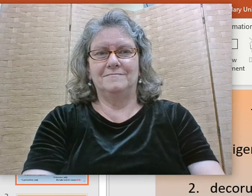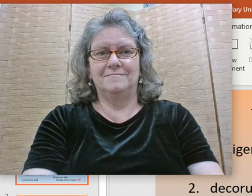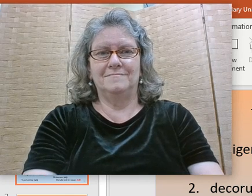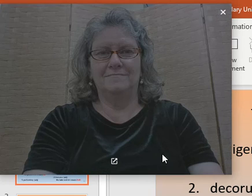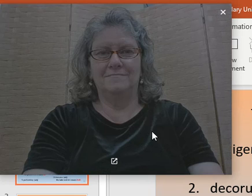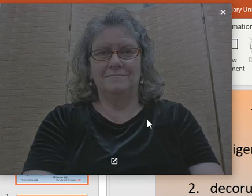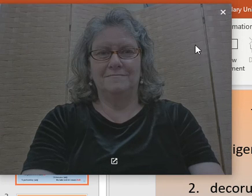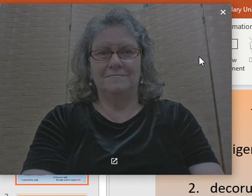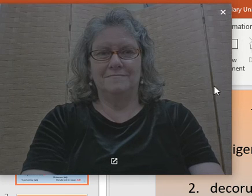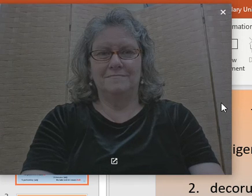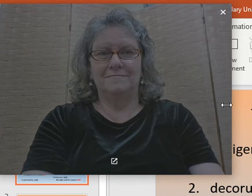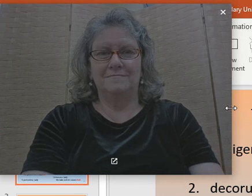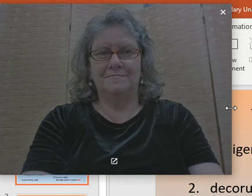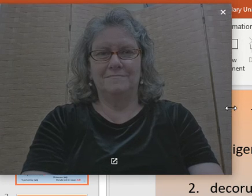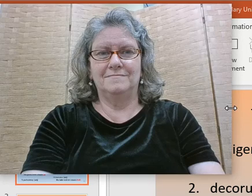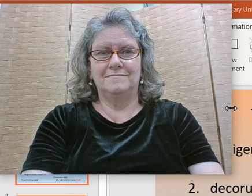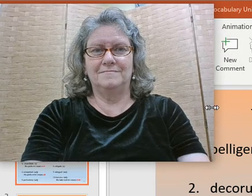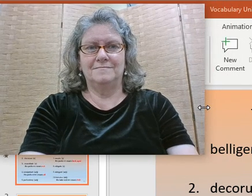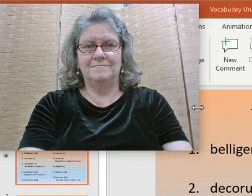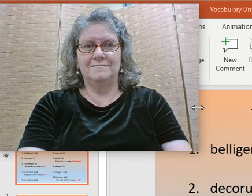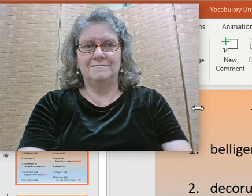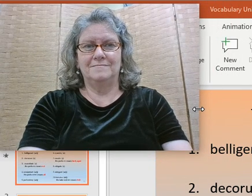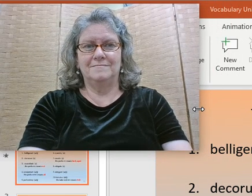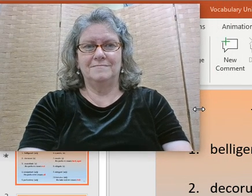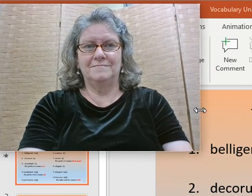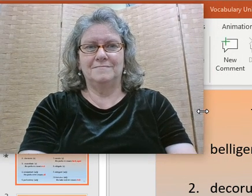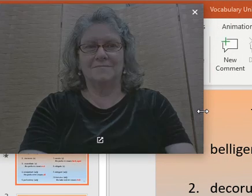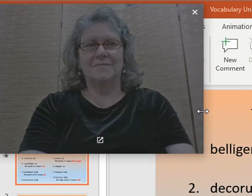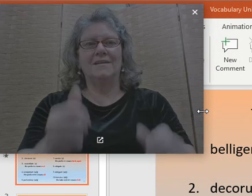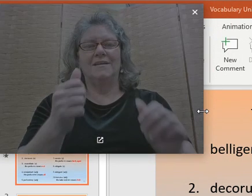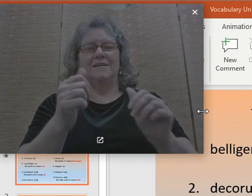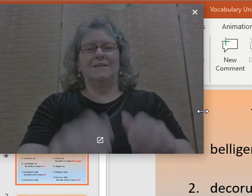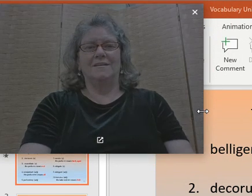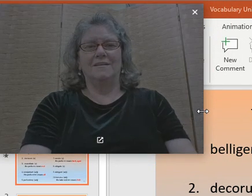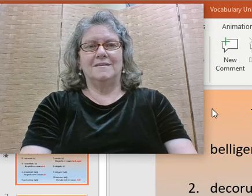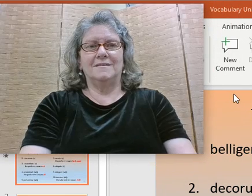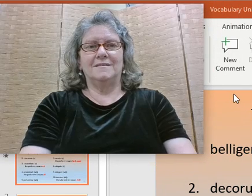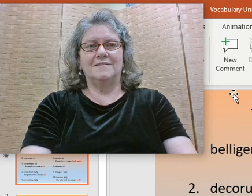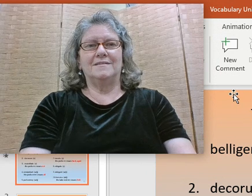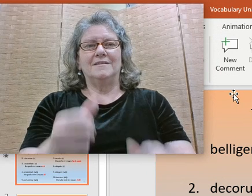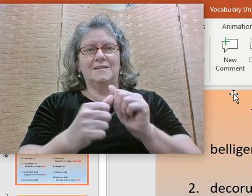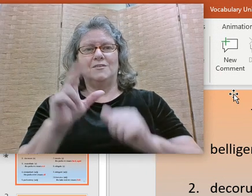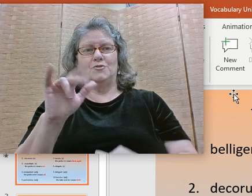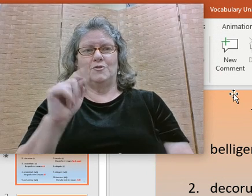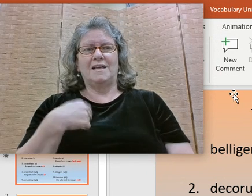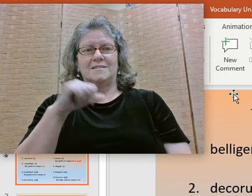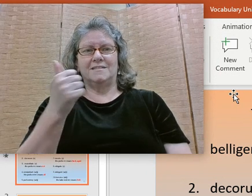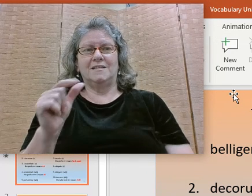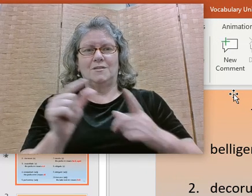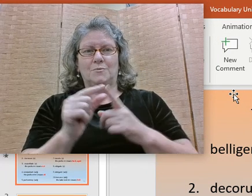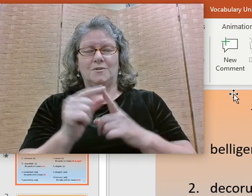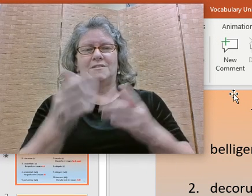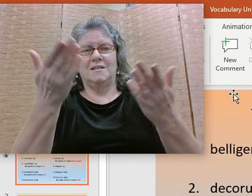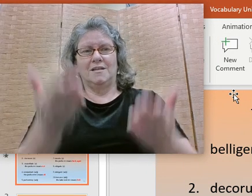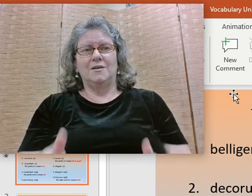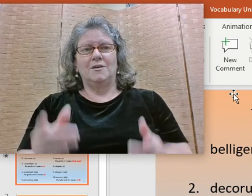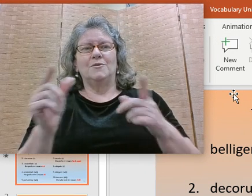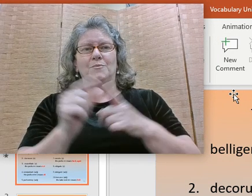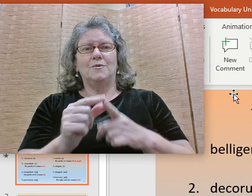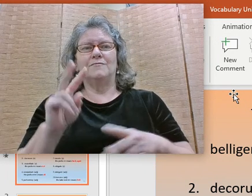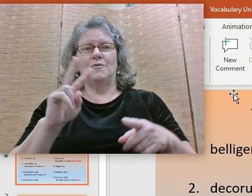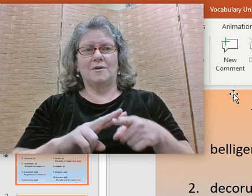All right, so each unit will consist of 10 words. All right, so here are the words for vocab unit 1. What I would like